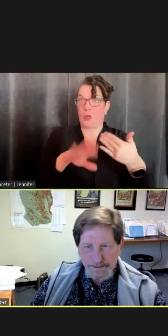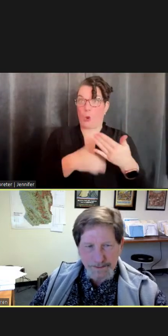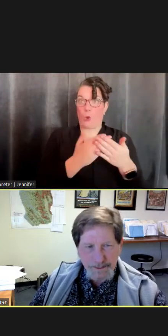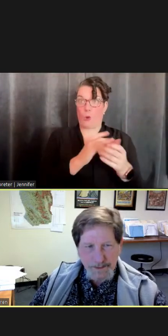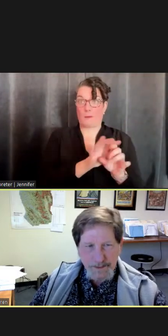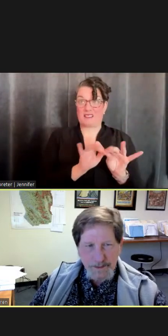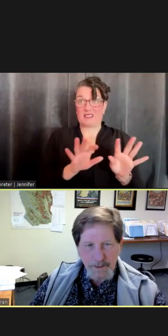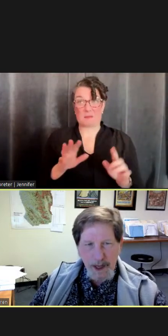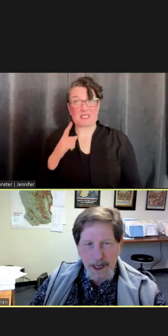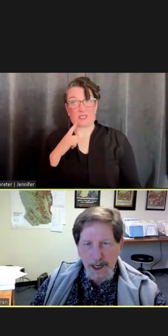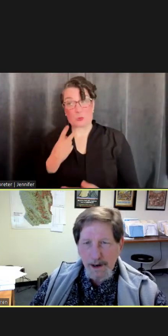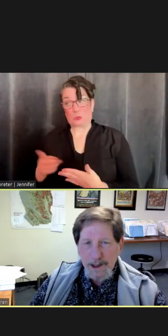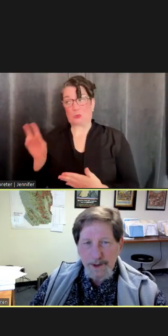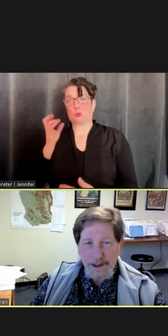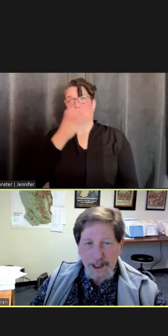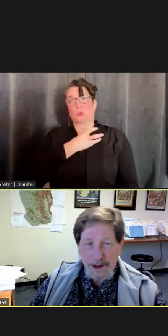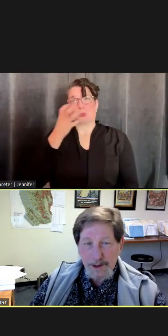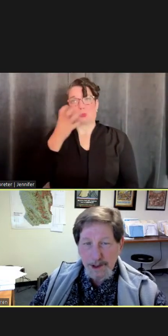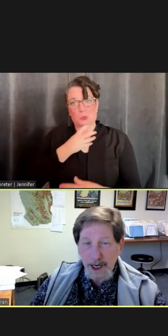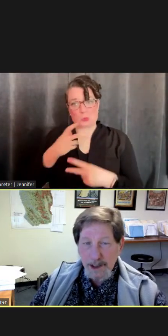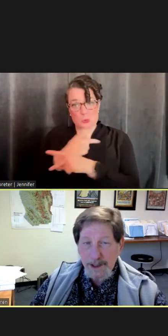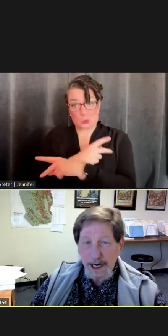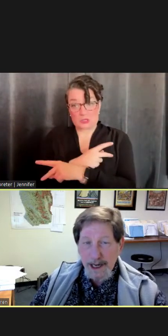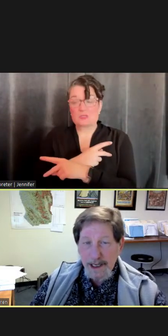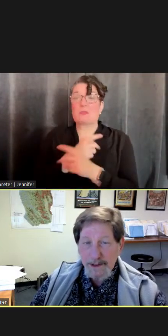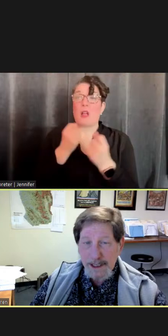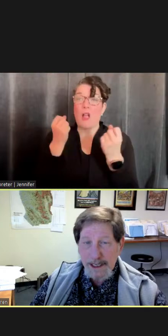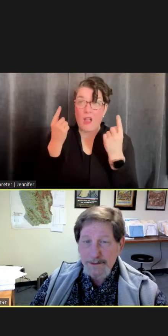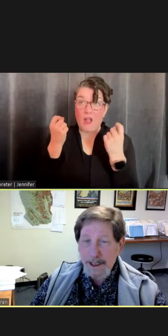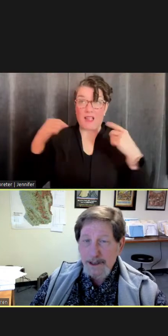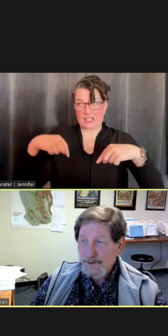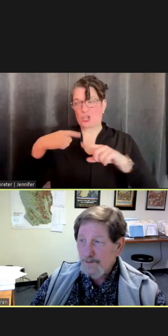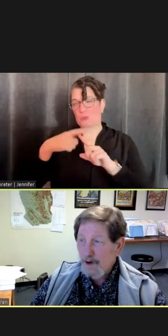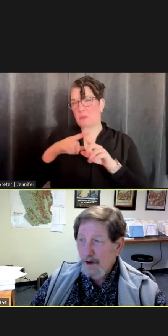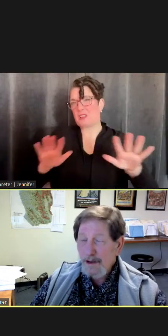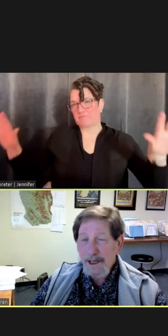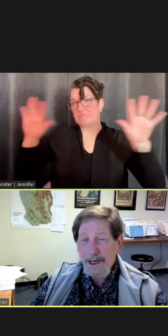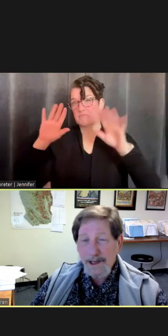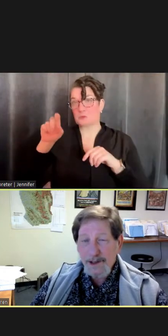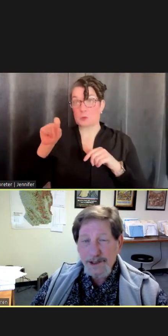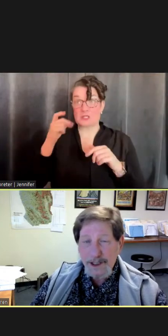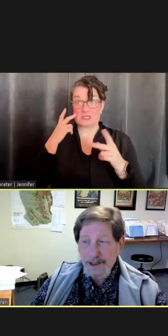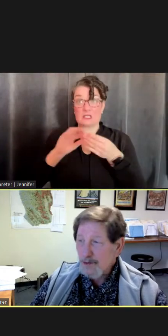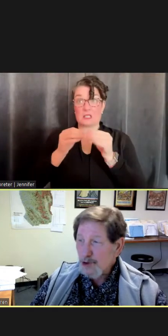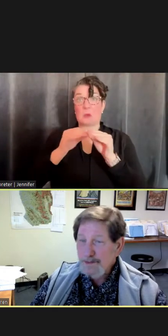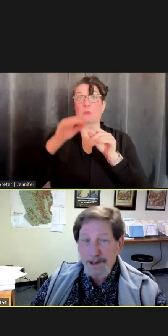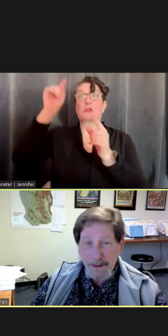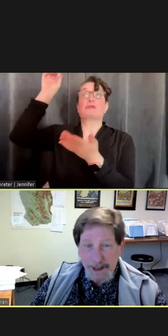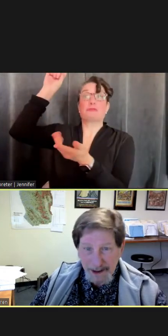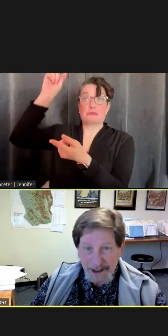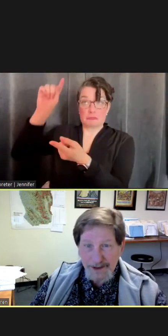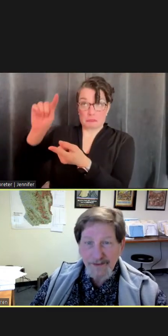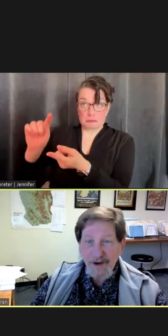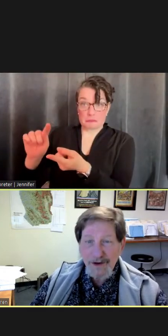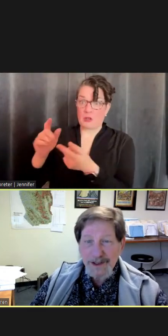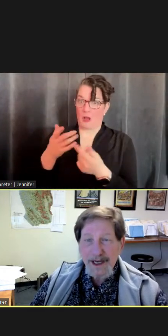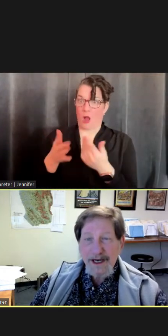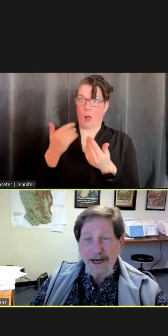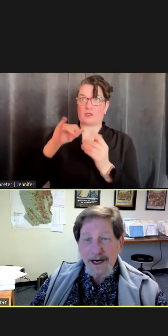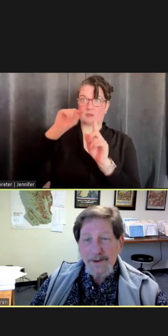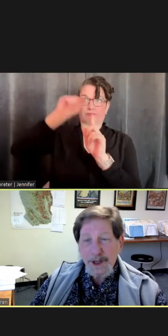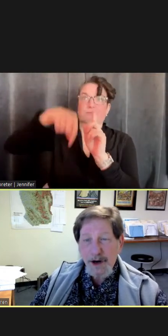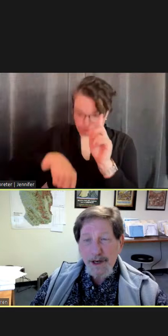However, here, as well as elsewhere in the country, our case rate has begun to fall, and you can see it's almost plummeting as it